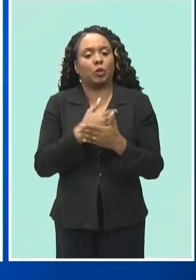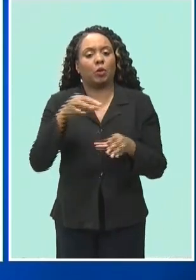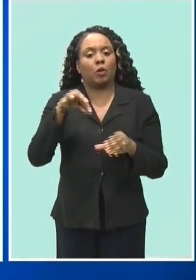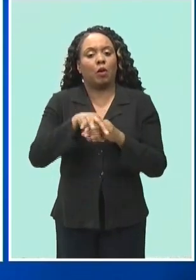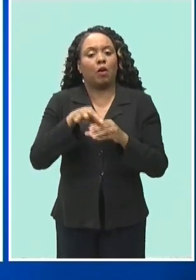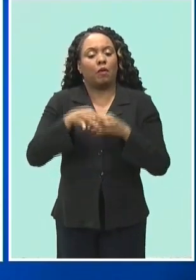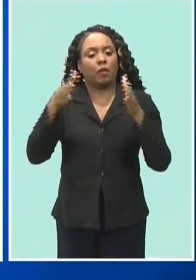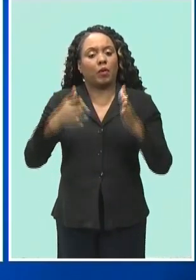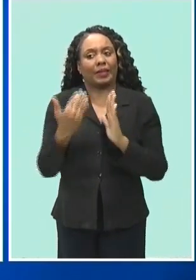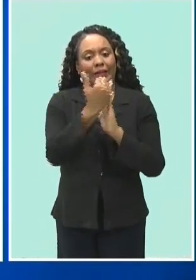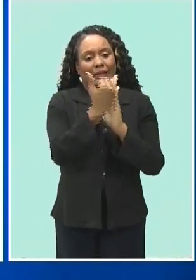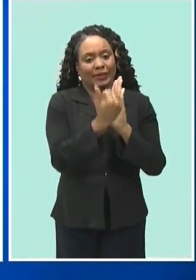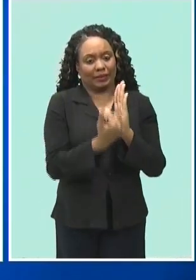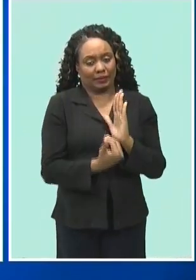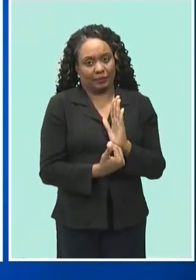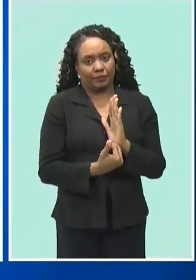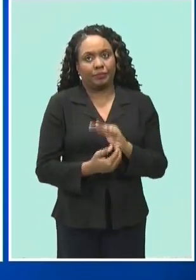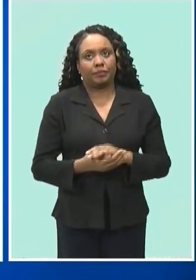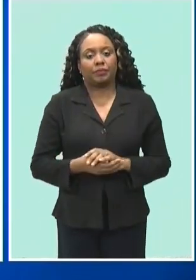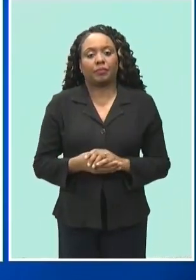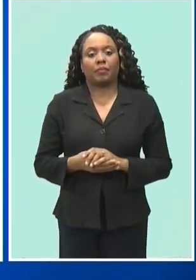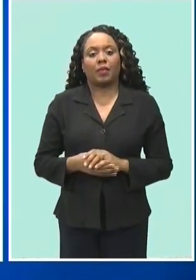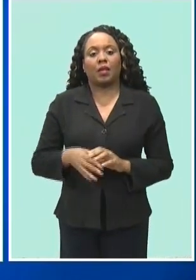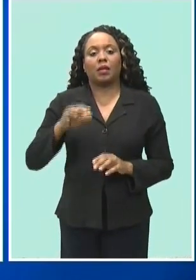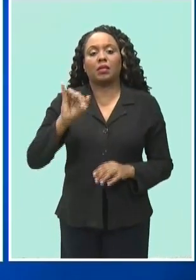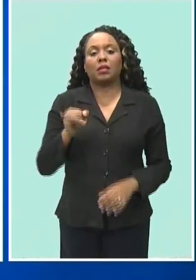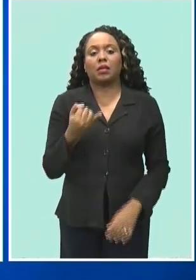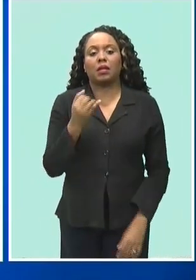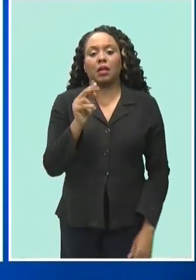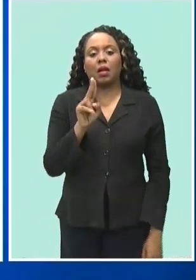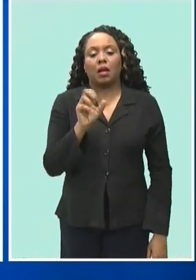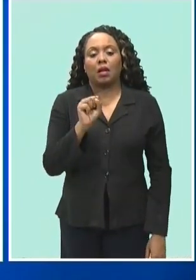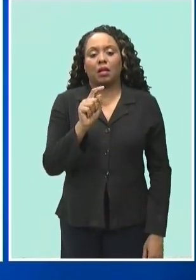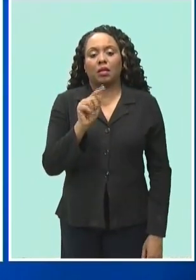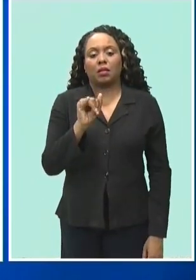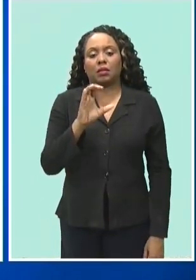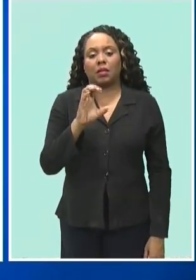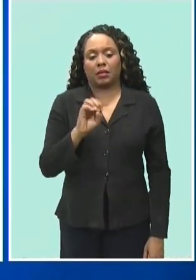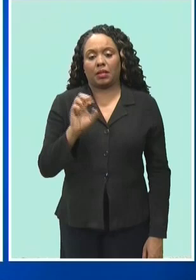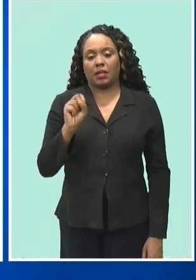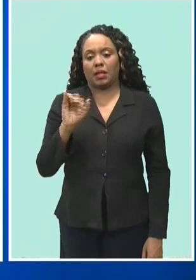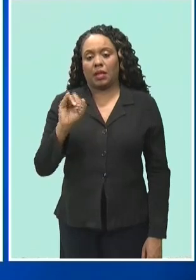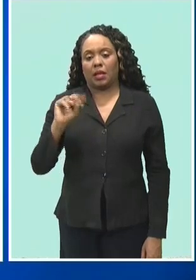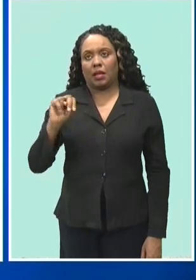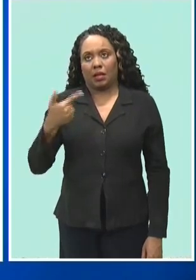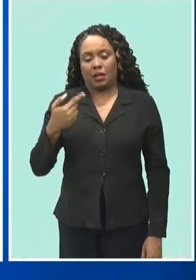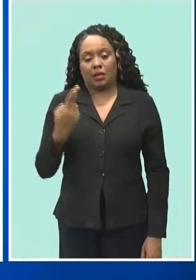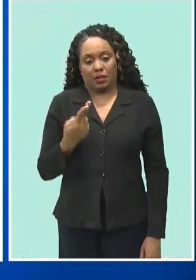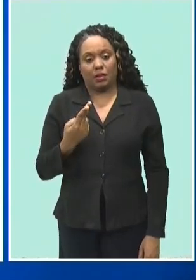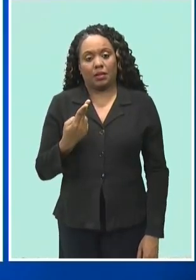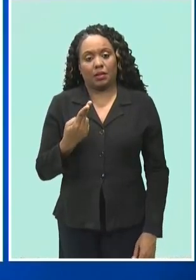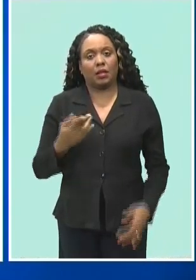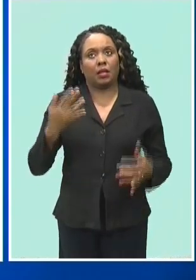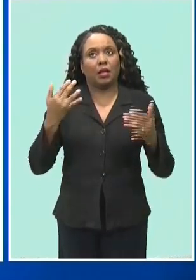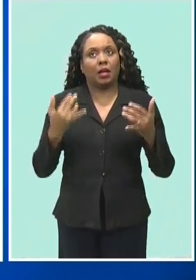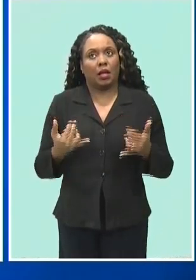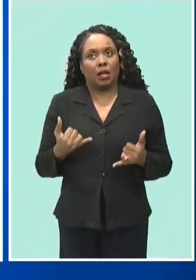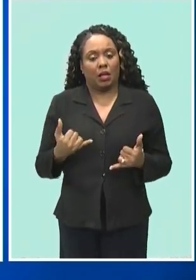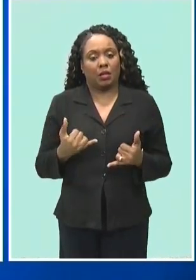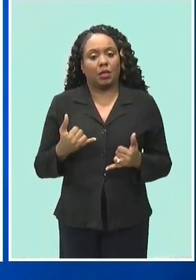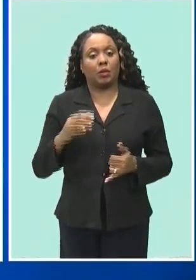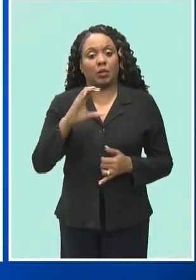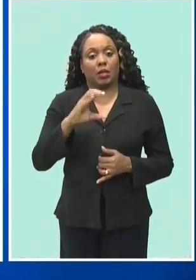house-to-house registration. Justice Singh was appointed following an agreement between President Granger and opposition leader Barry Jagdeo. In an